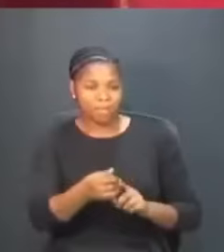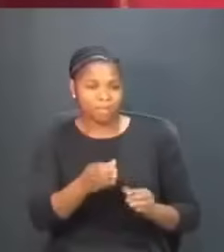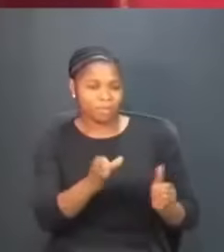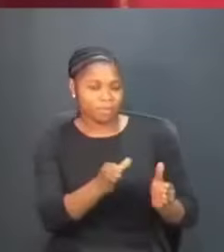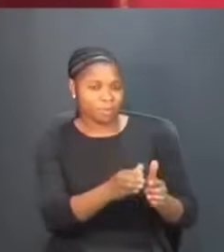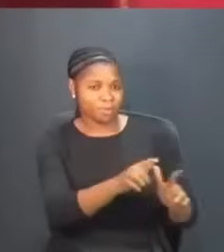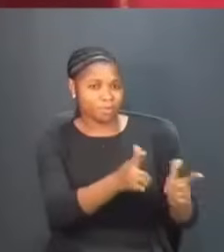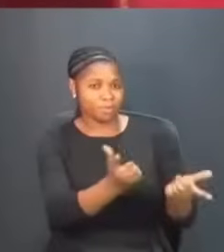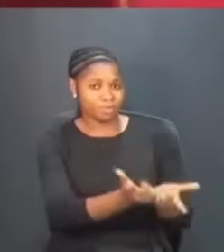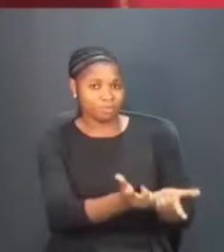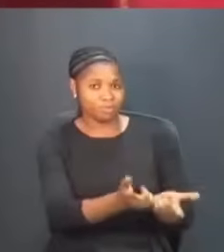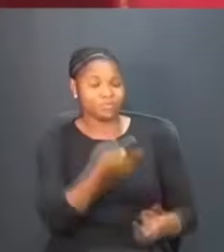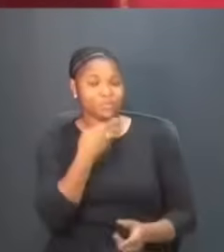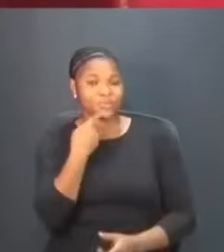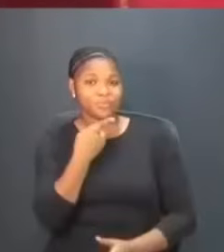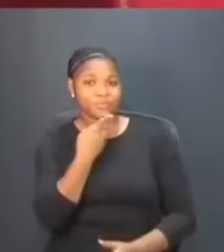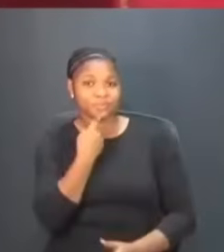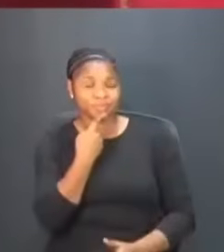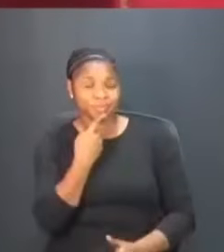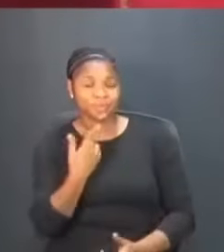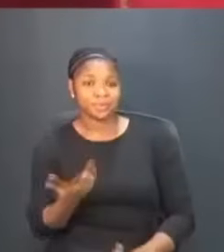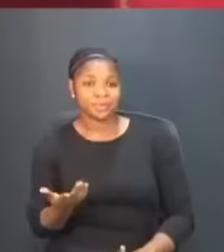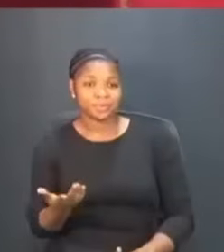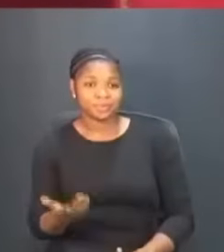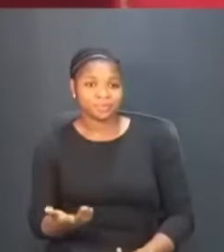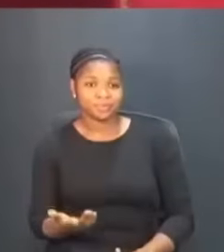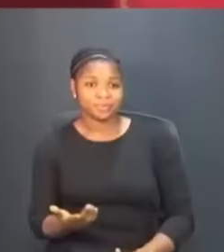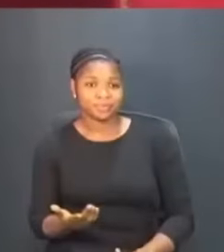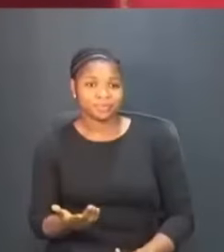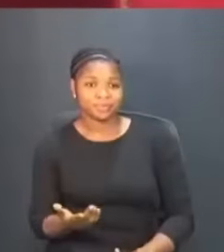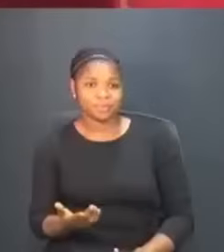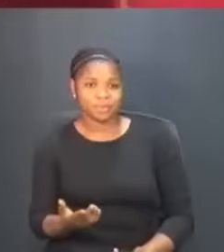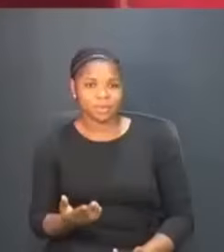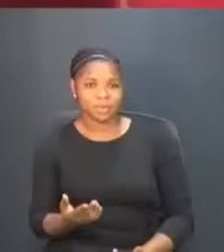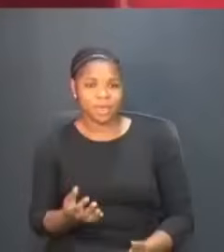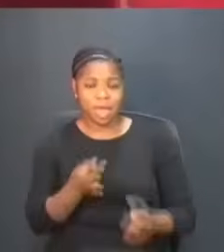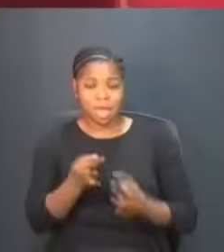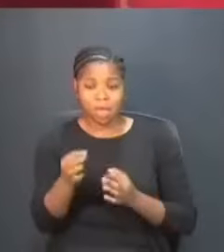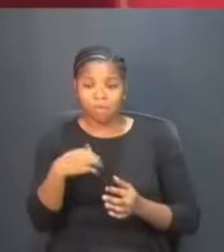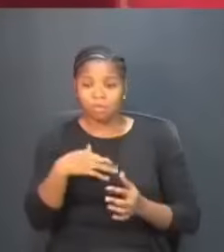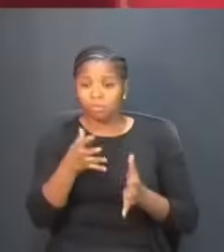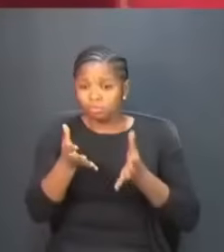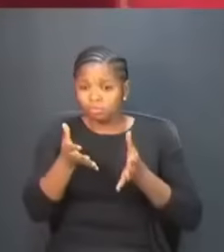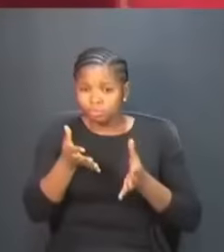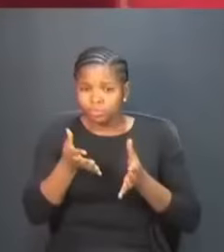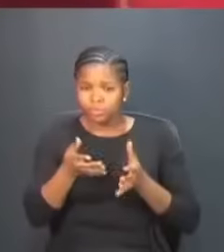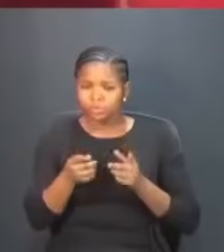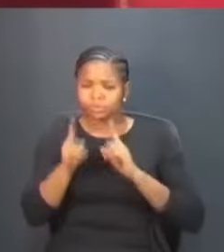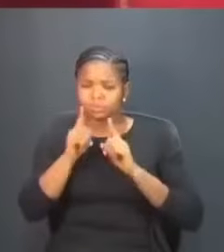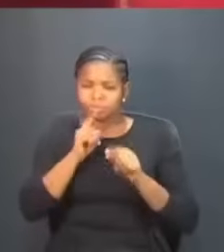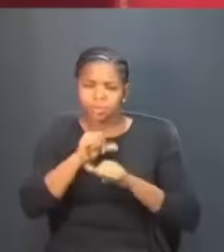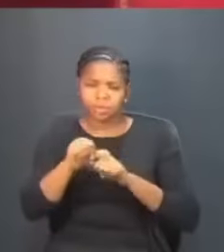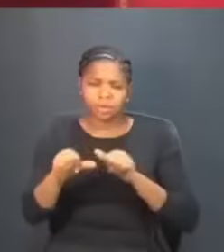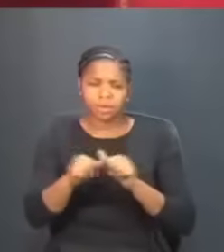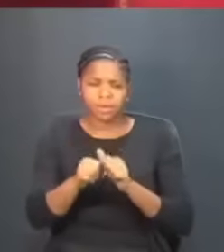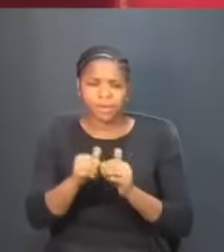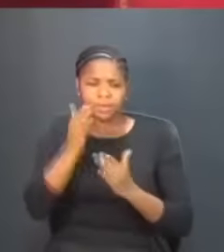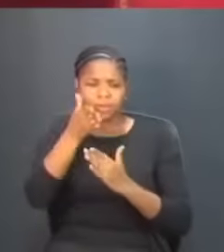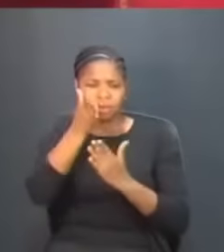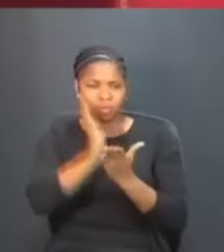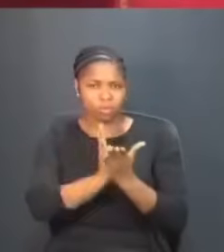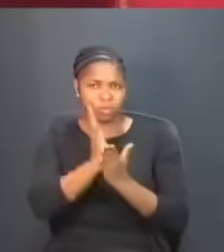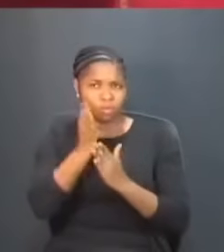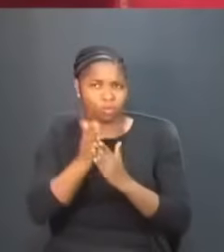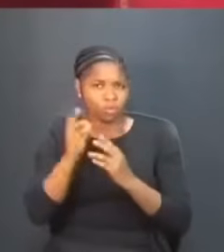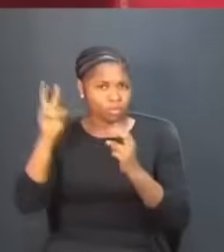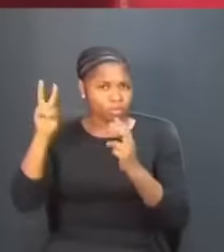said, no, if you want me to address the cocoa matter, I want to assure you,